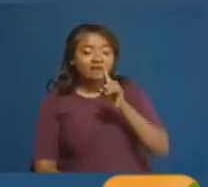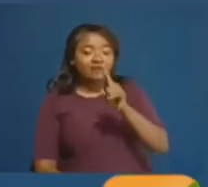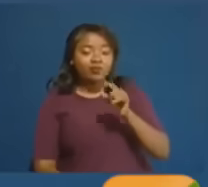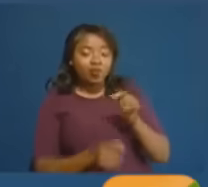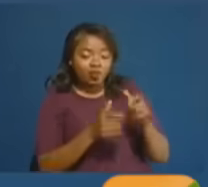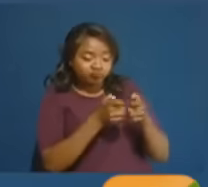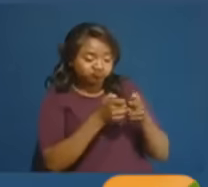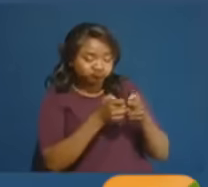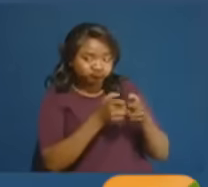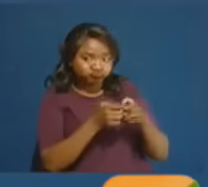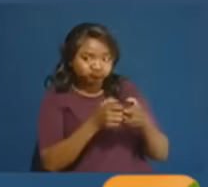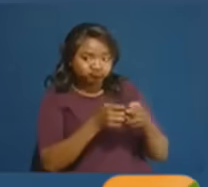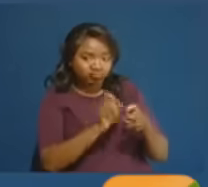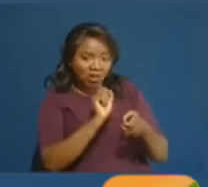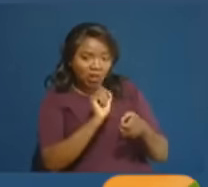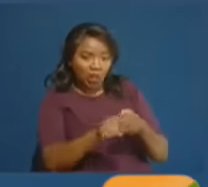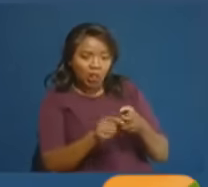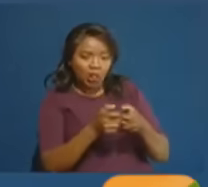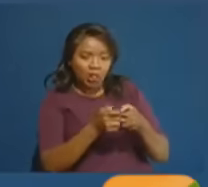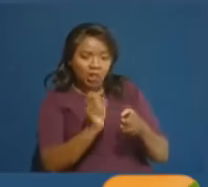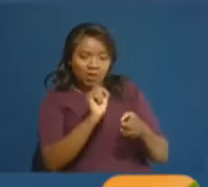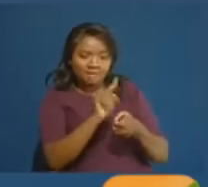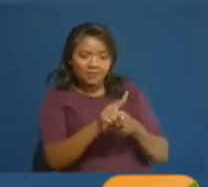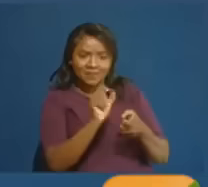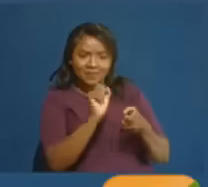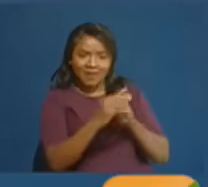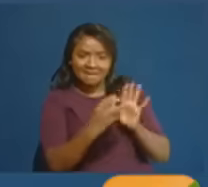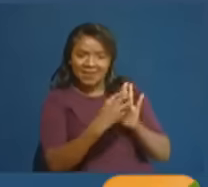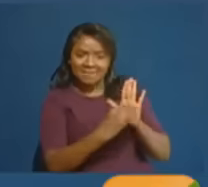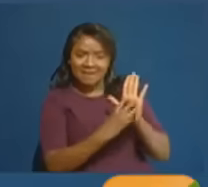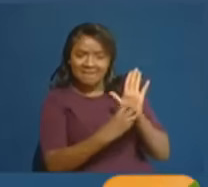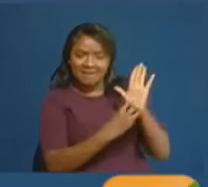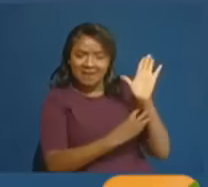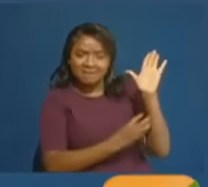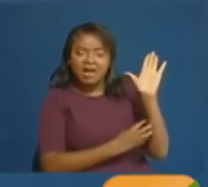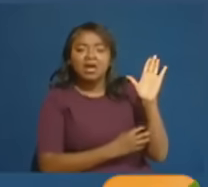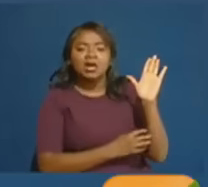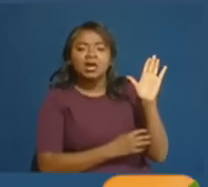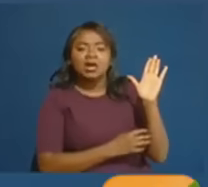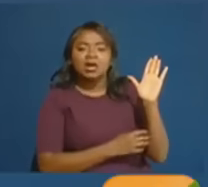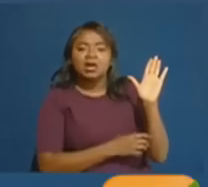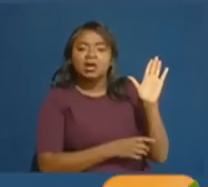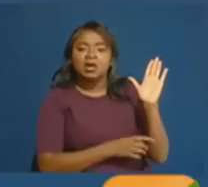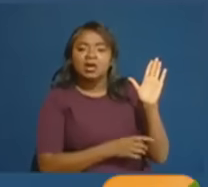desecrate the emblems of our national sovereignty. How should such a person be arrested, Waziri?